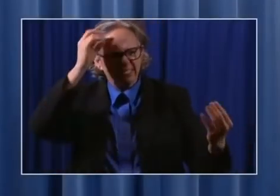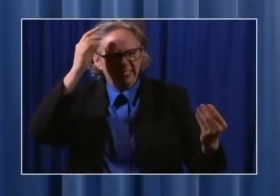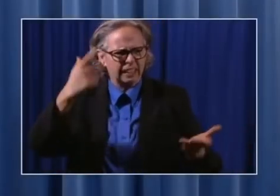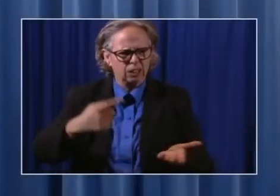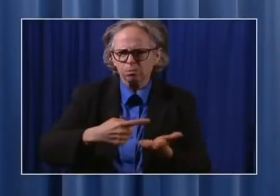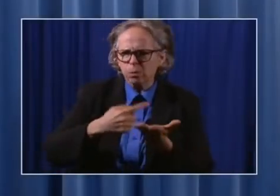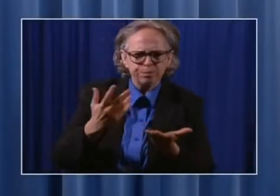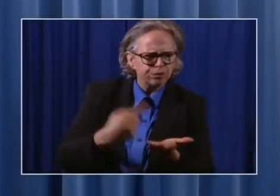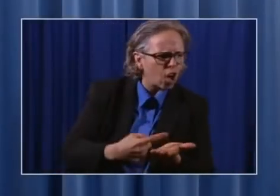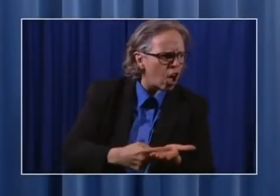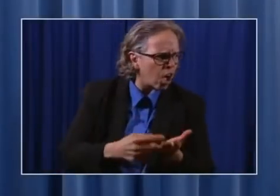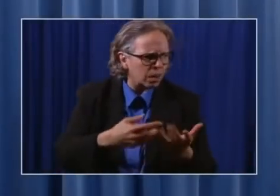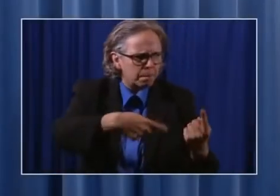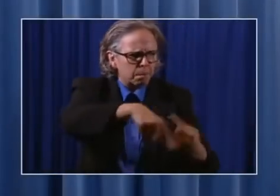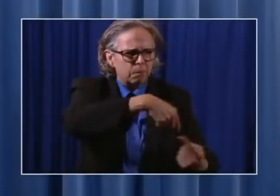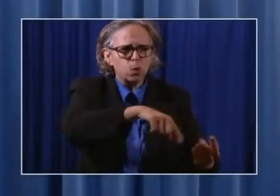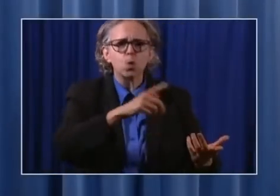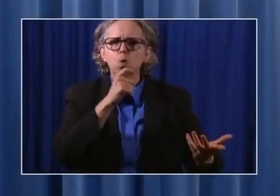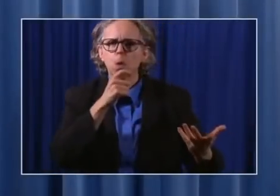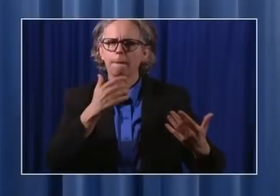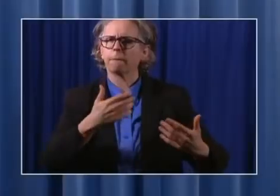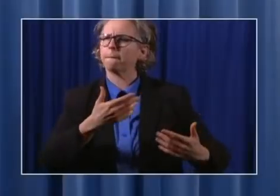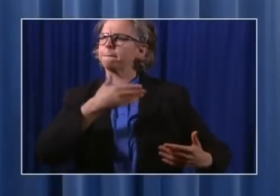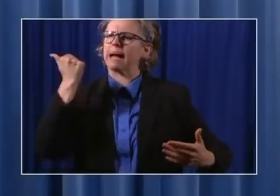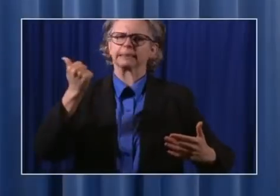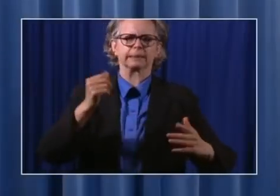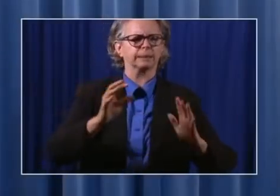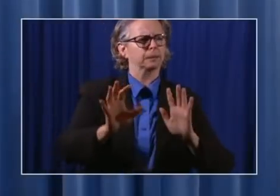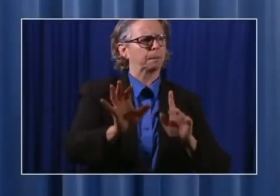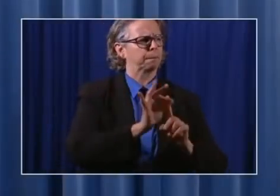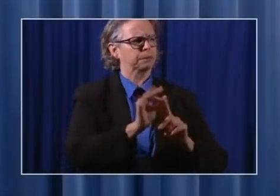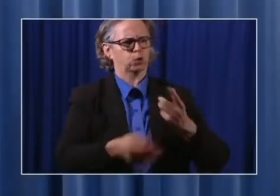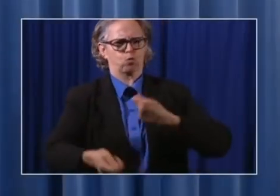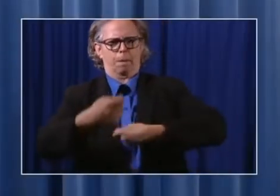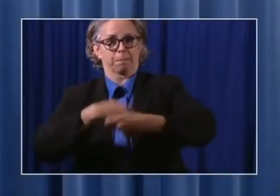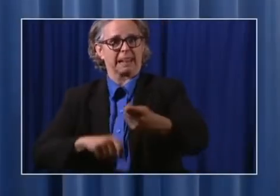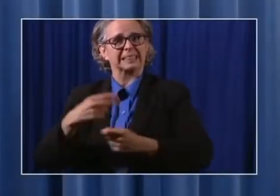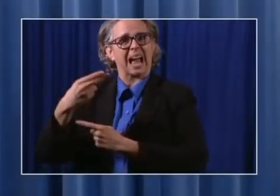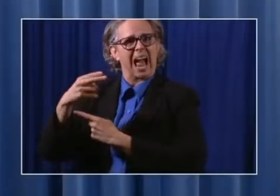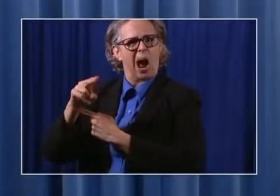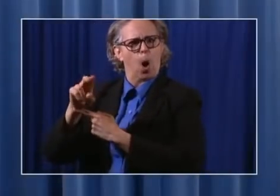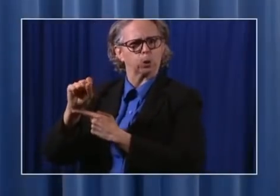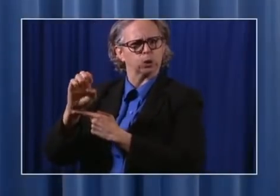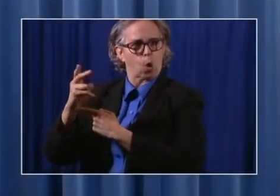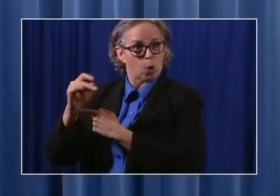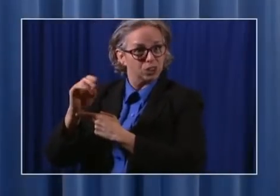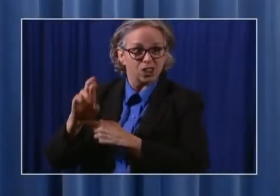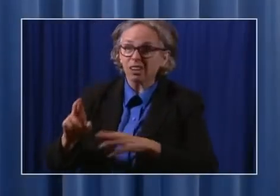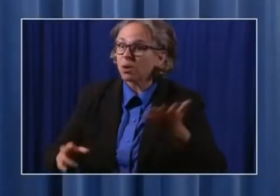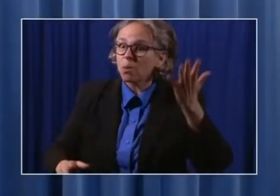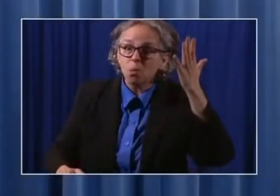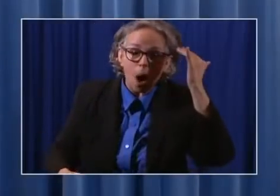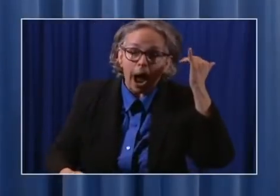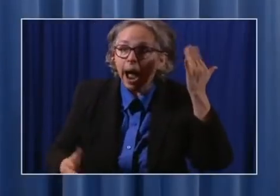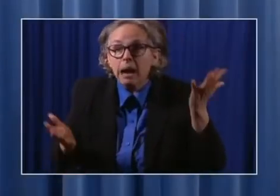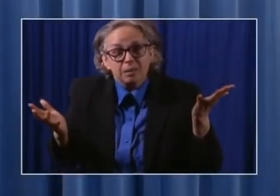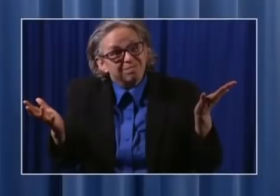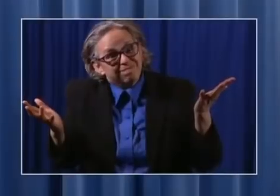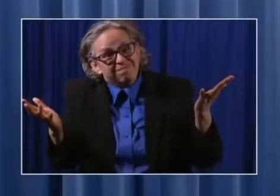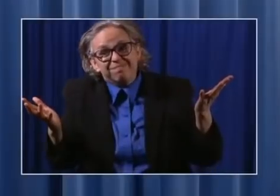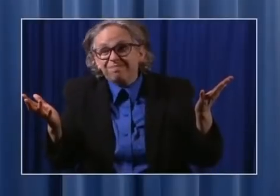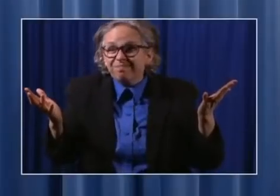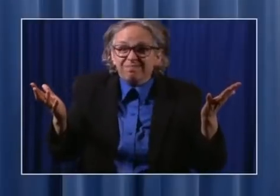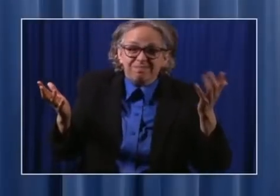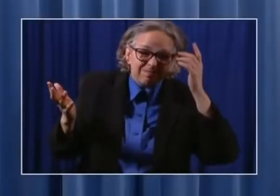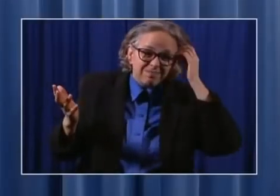themselves, because it is clear, as I indicated yesterday, that Speaker